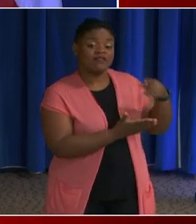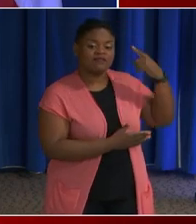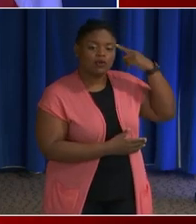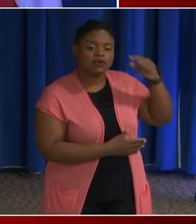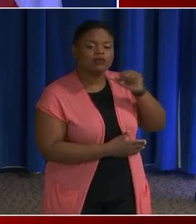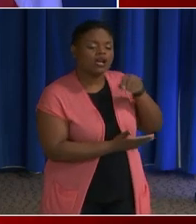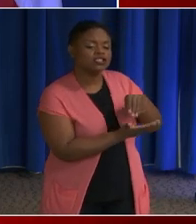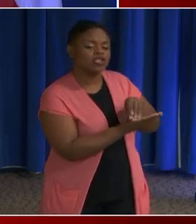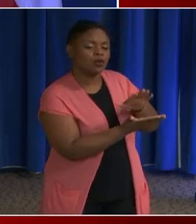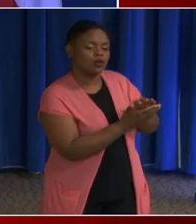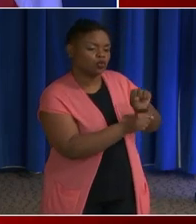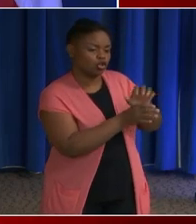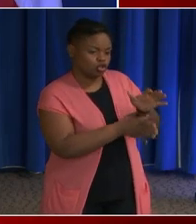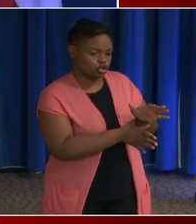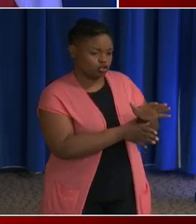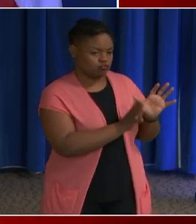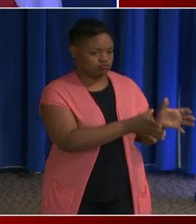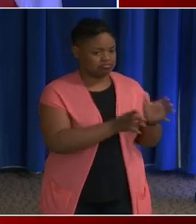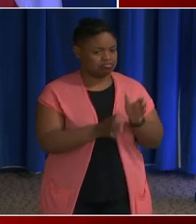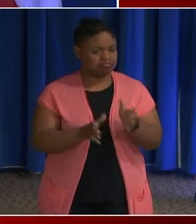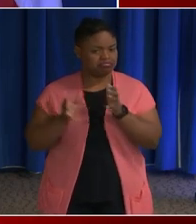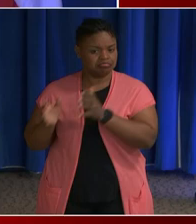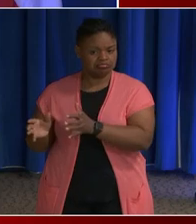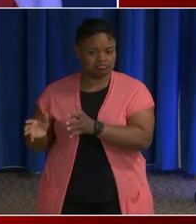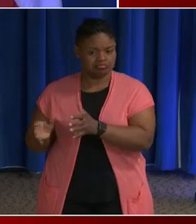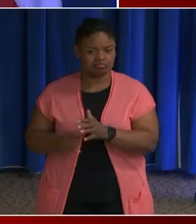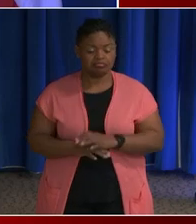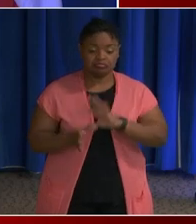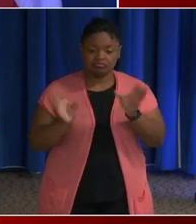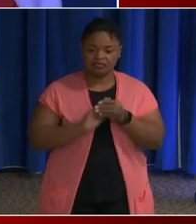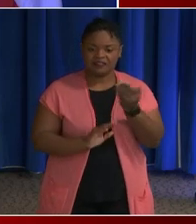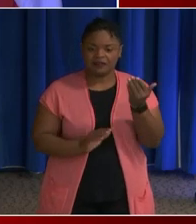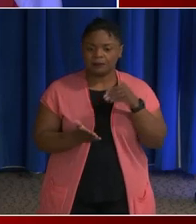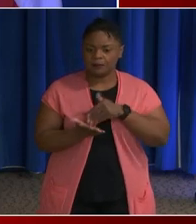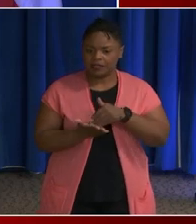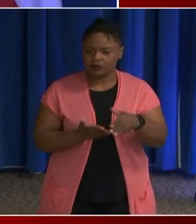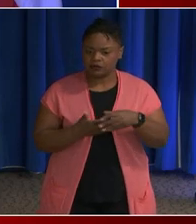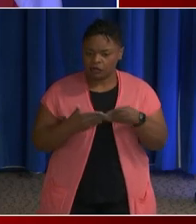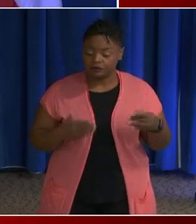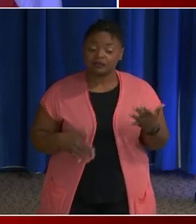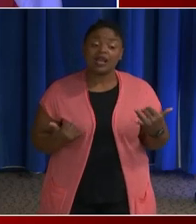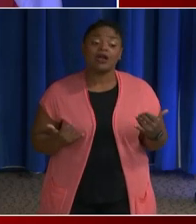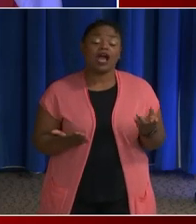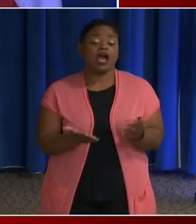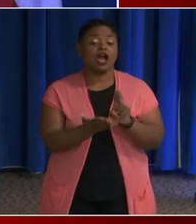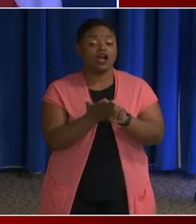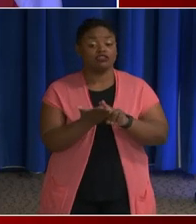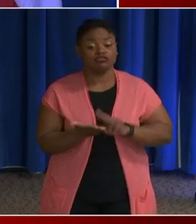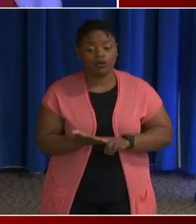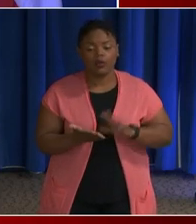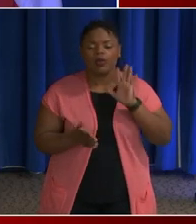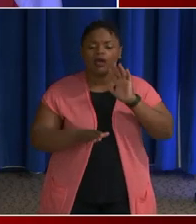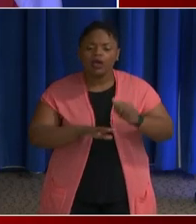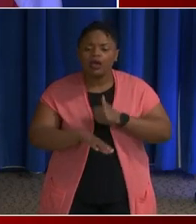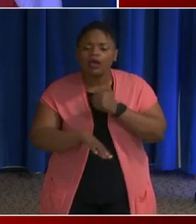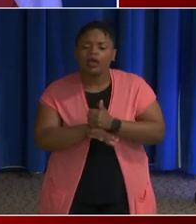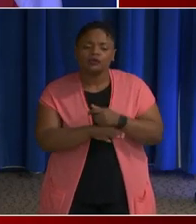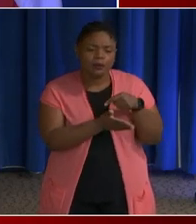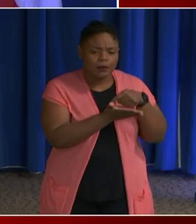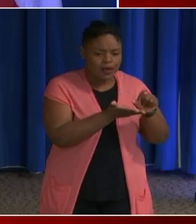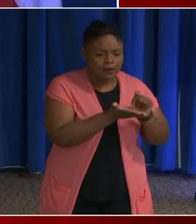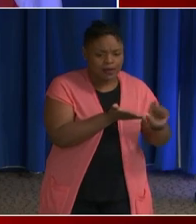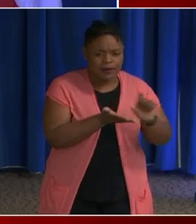that lies at this point is a contract to disperse the dollars to undocumented workers, and that contract